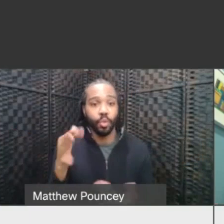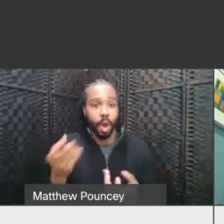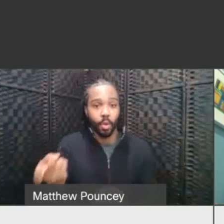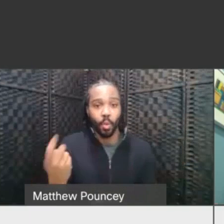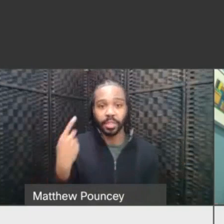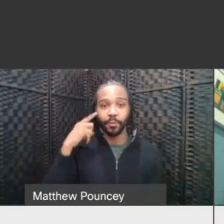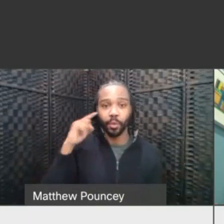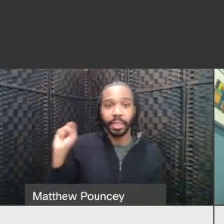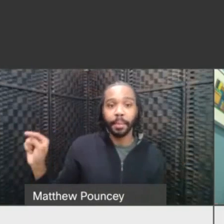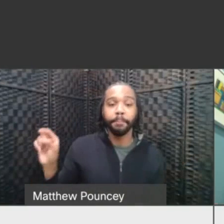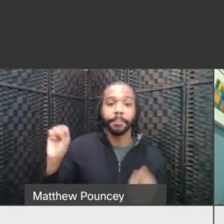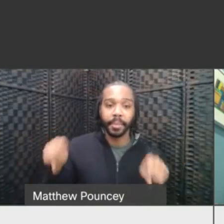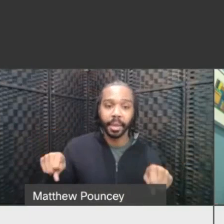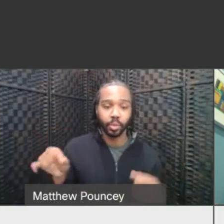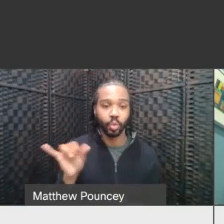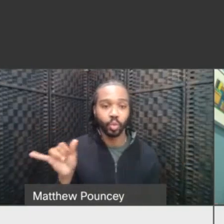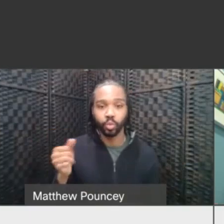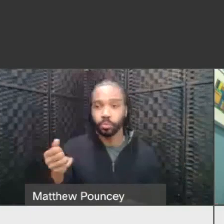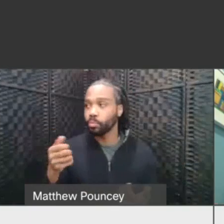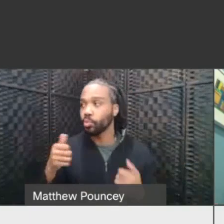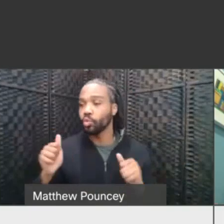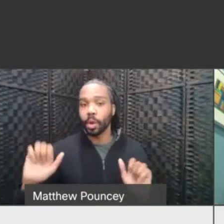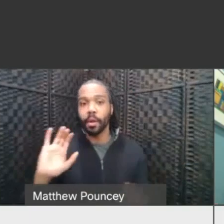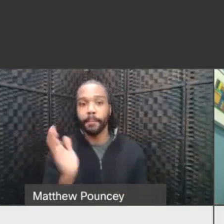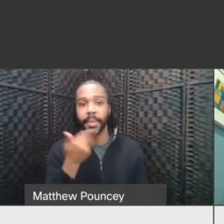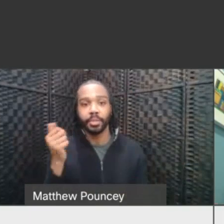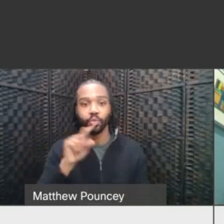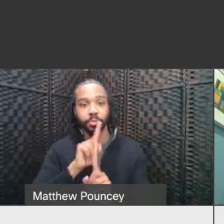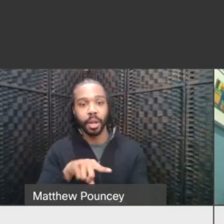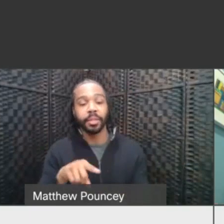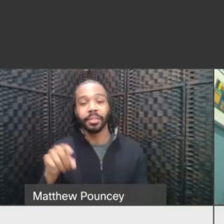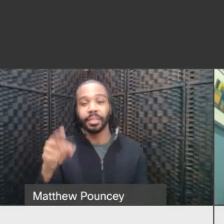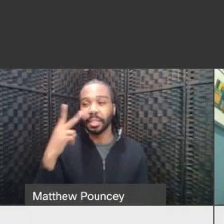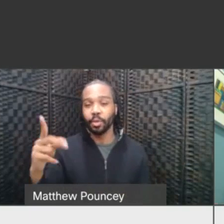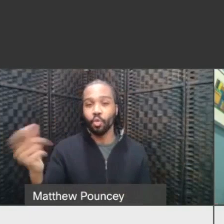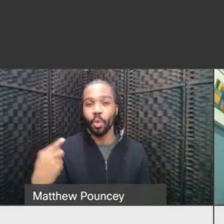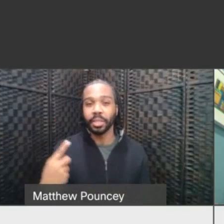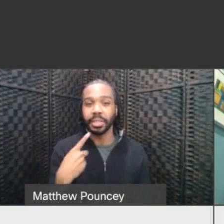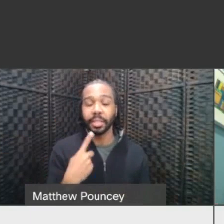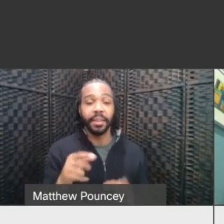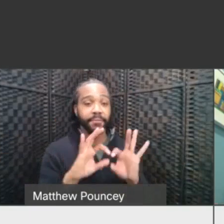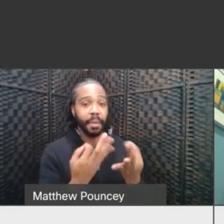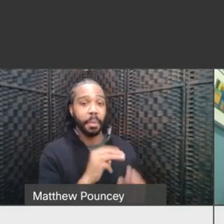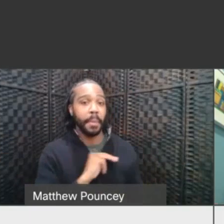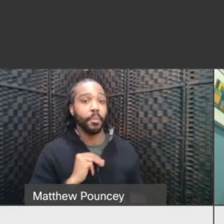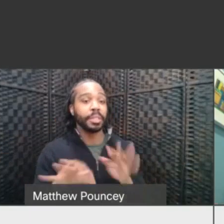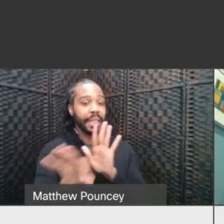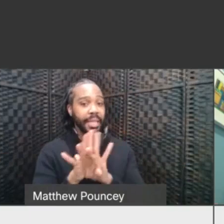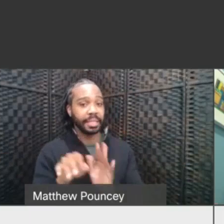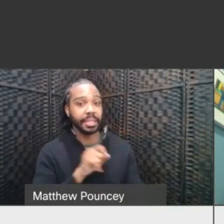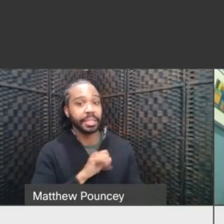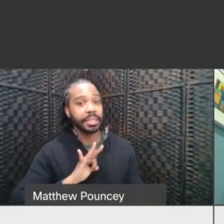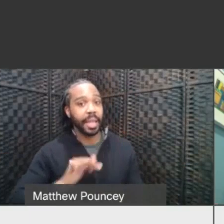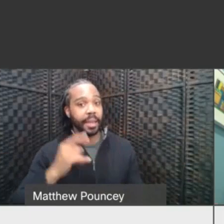and we will do our best to respond. There's a question: can family members still be selected as the staff for companion